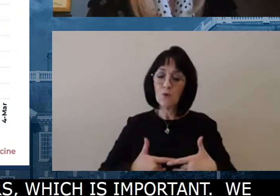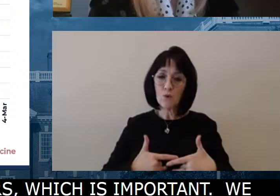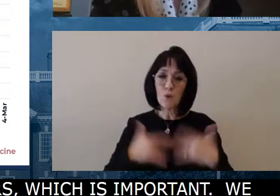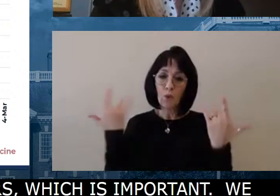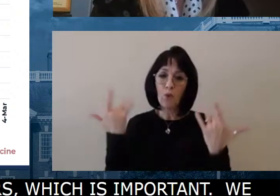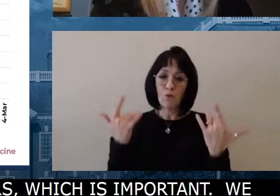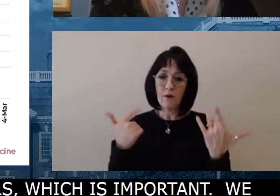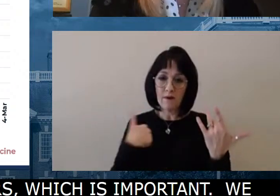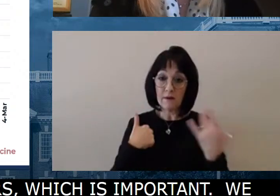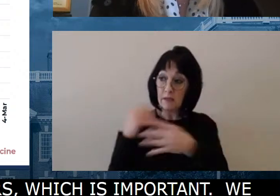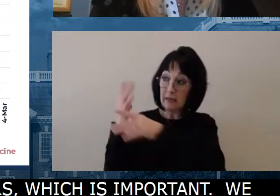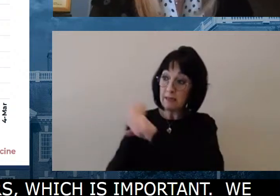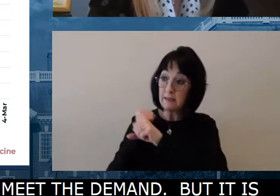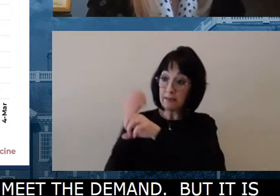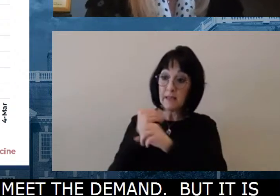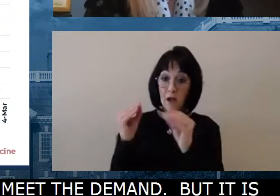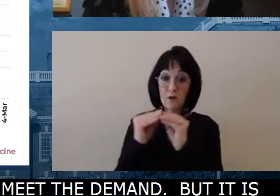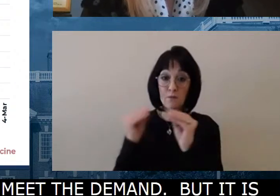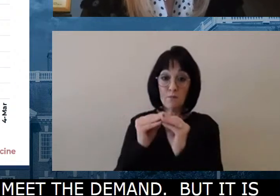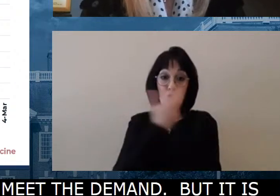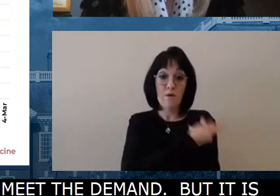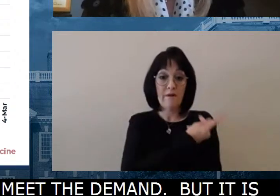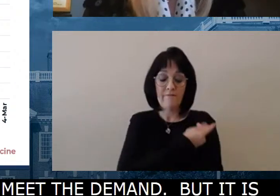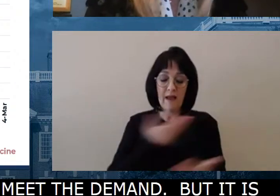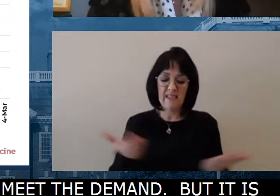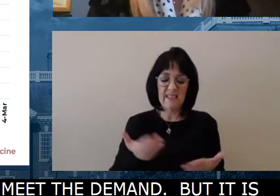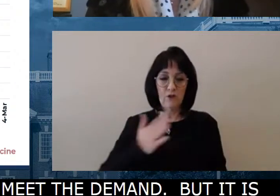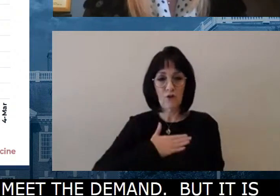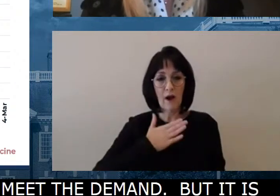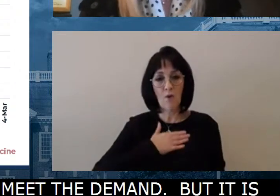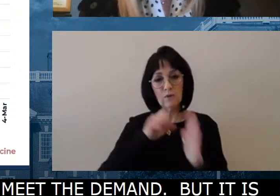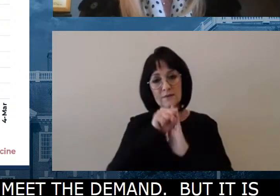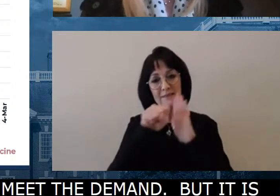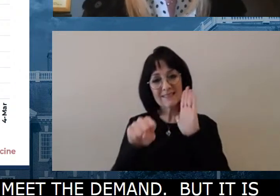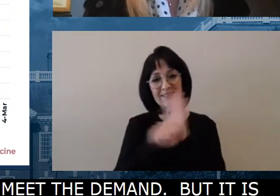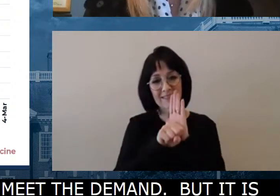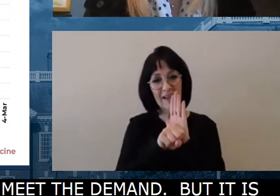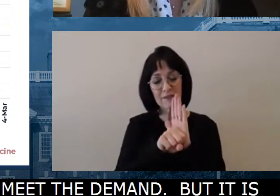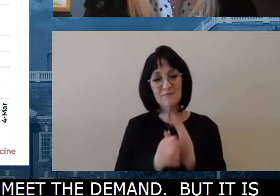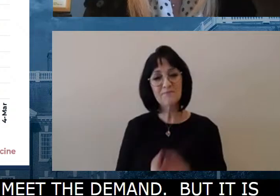more vaccine here in the state. Finally, I just want to make a comment.